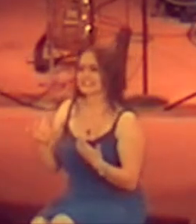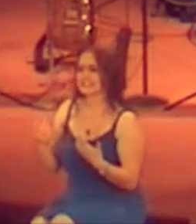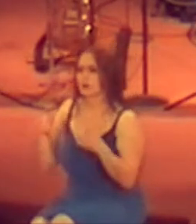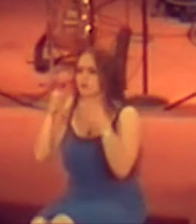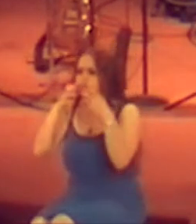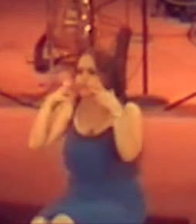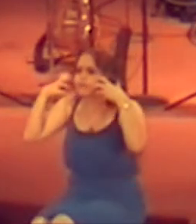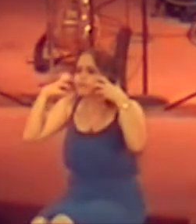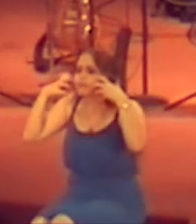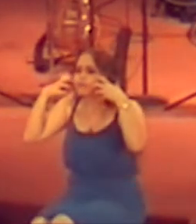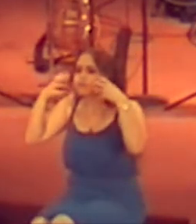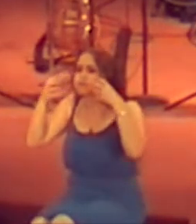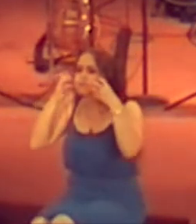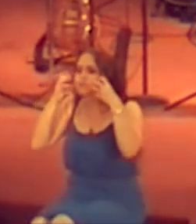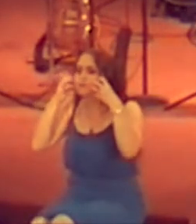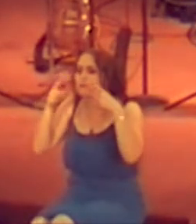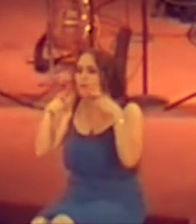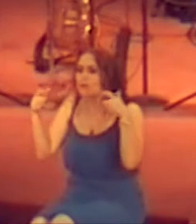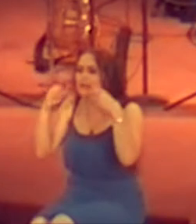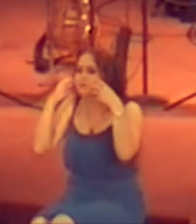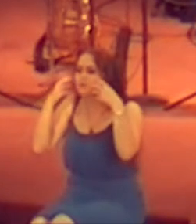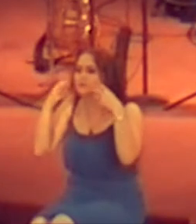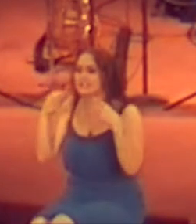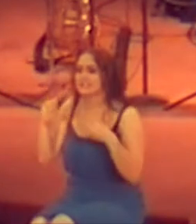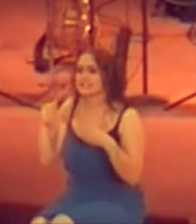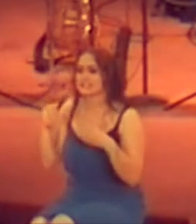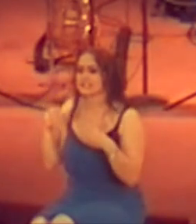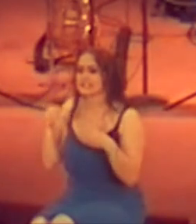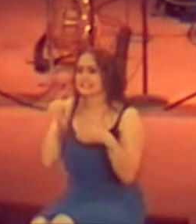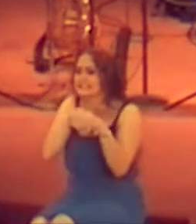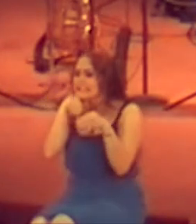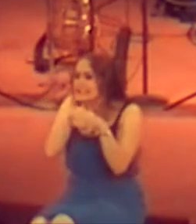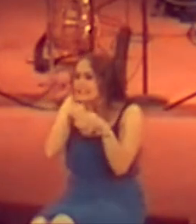ready. You see, I completely believe that